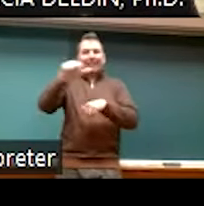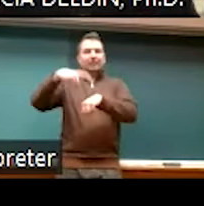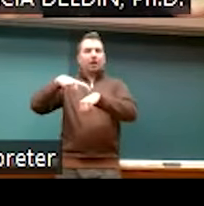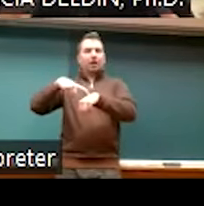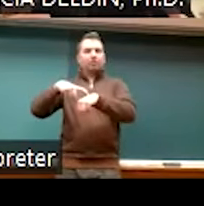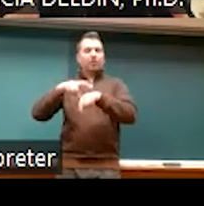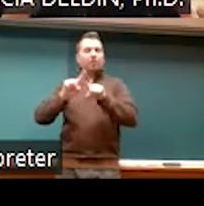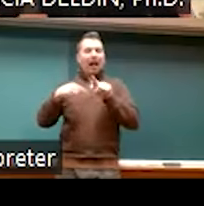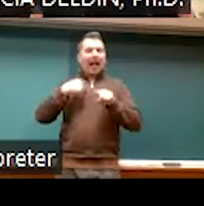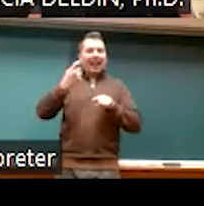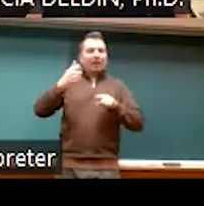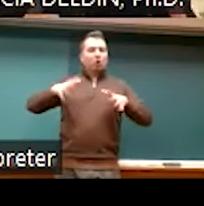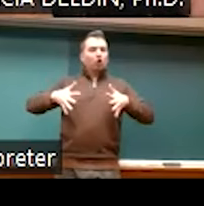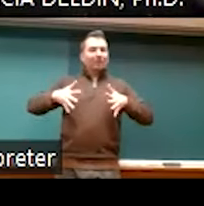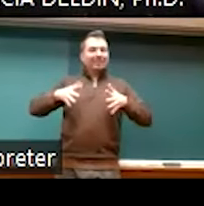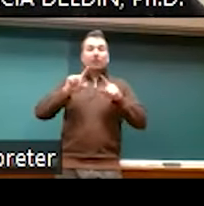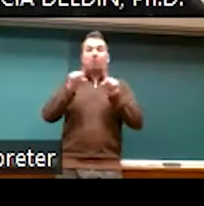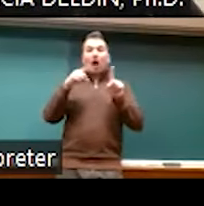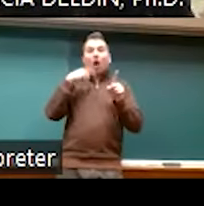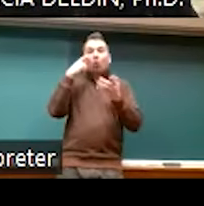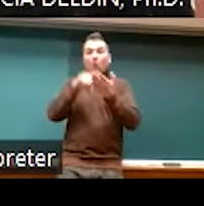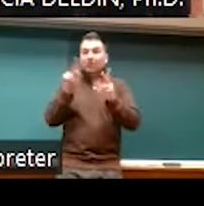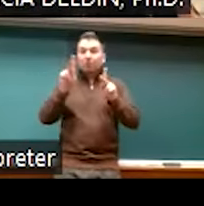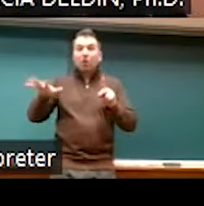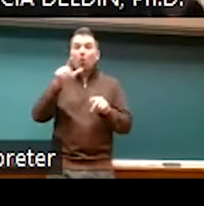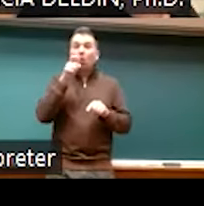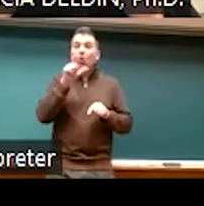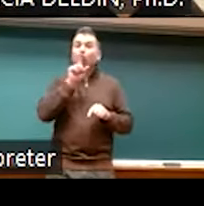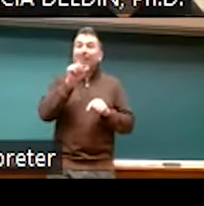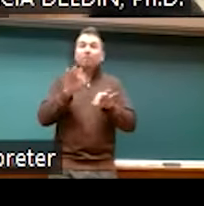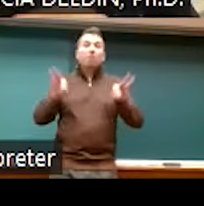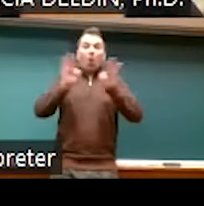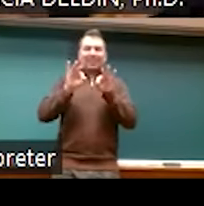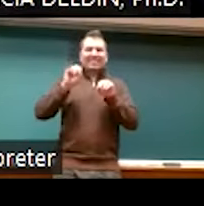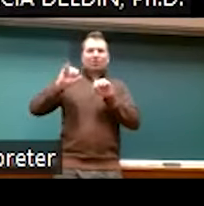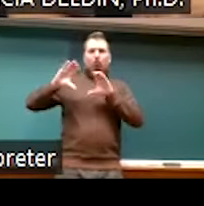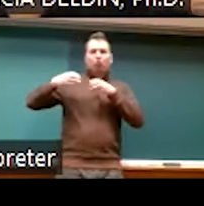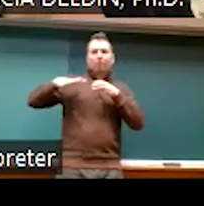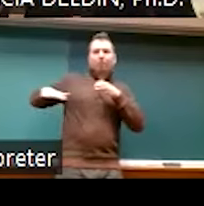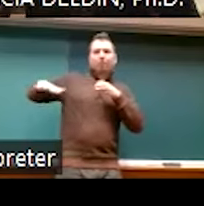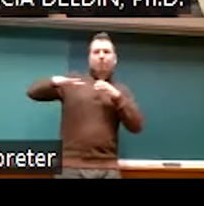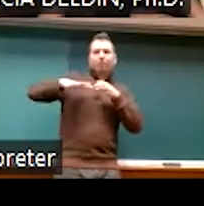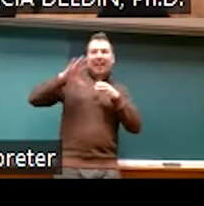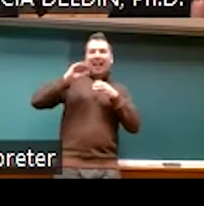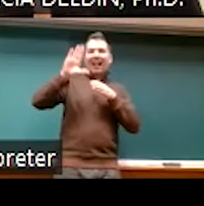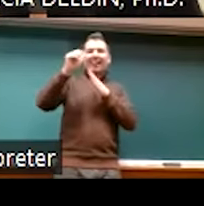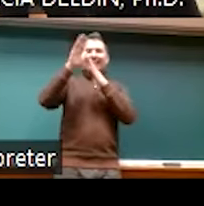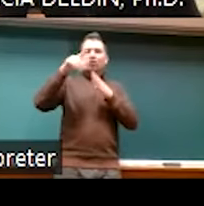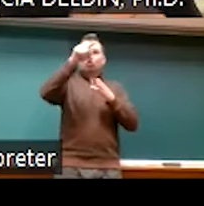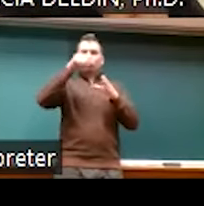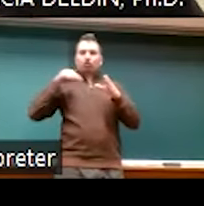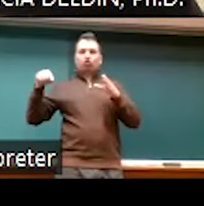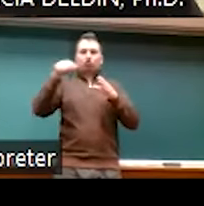and the other members. So other people matter. They like it better than support groups because we give them activities and